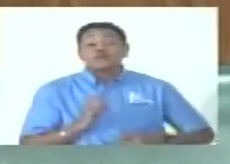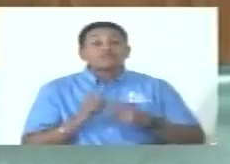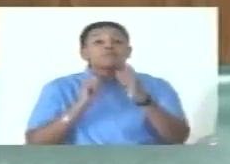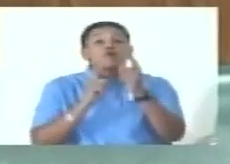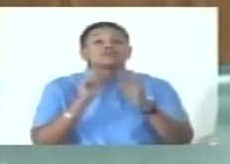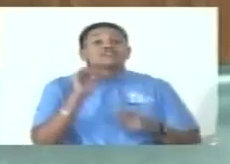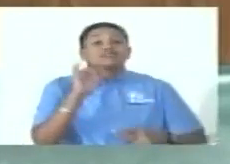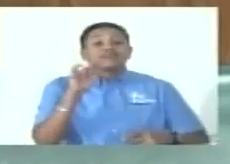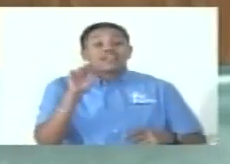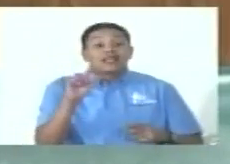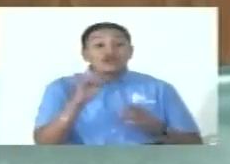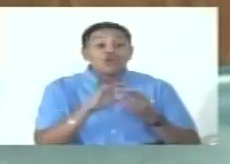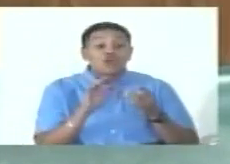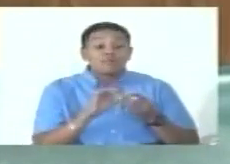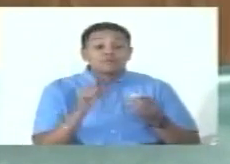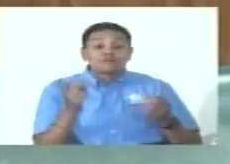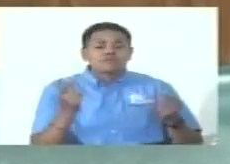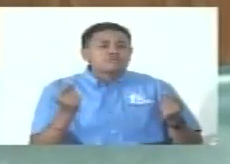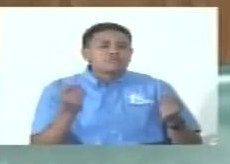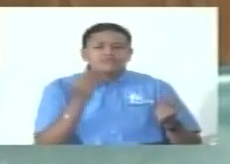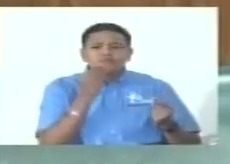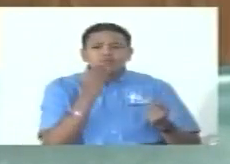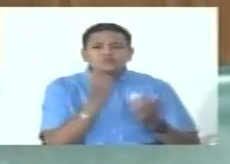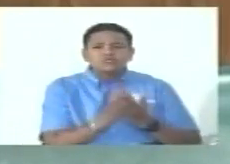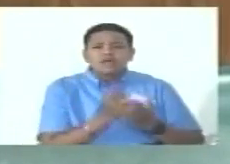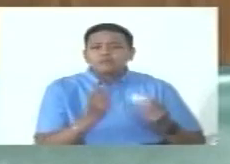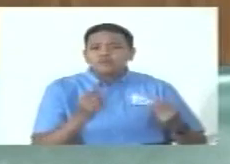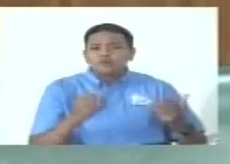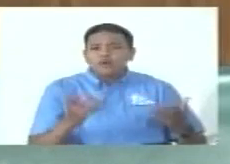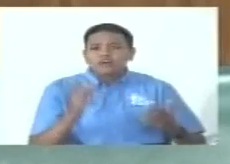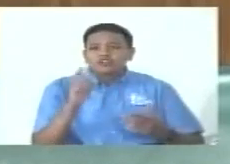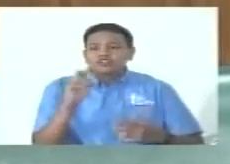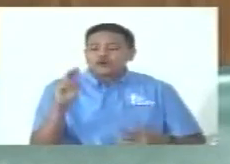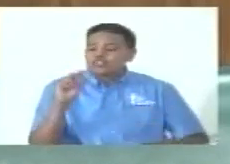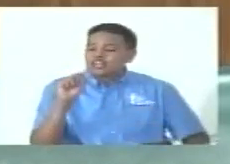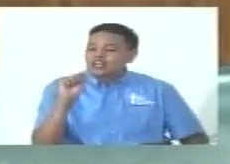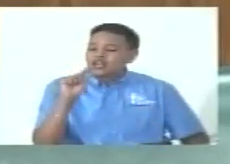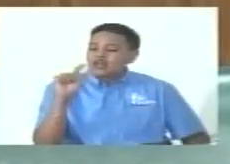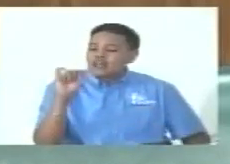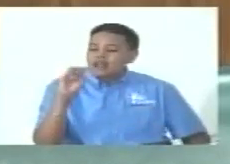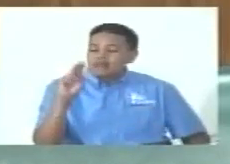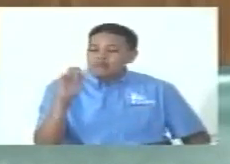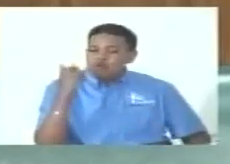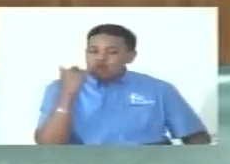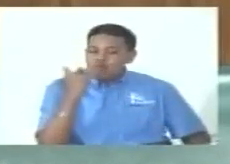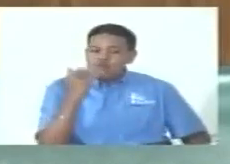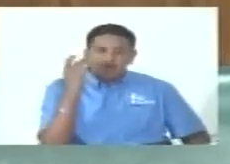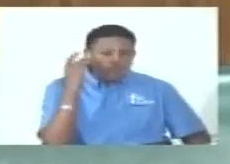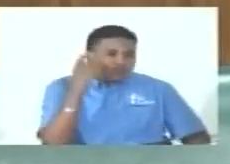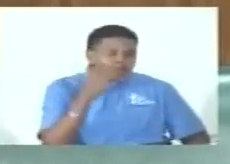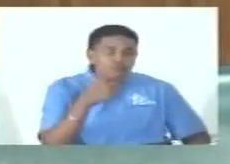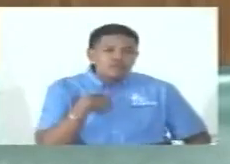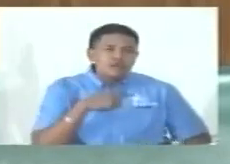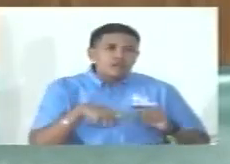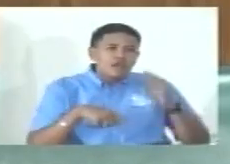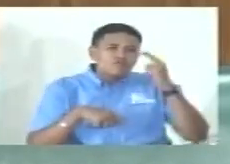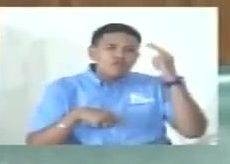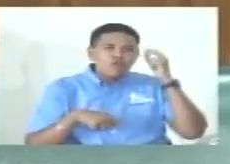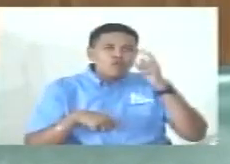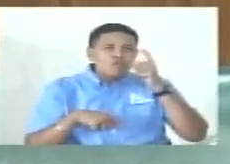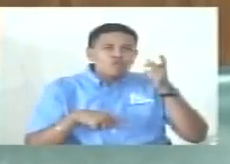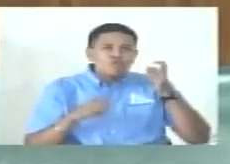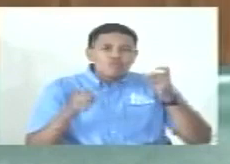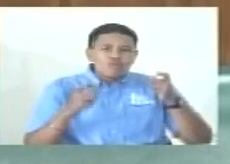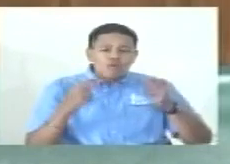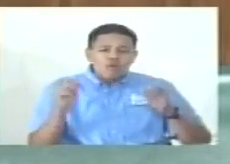And Dr. Galimore called in to the radio station. Can't recall who was the host, but I recall